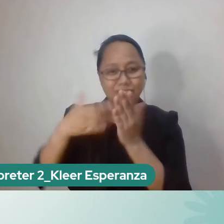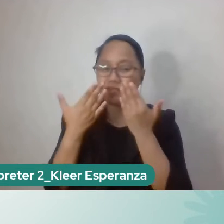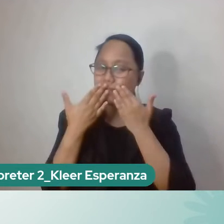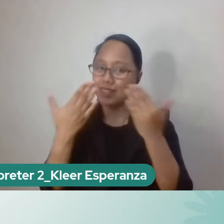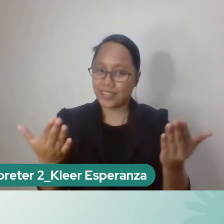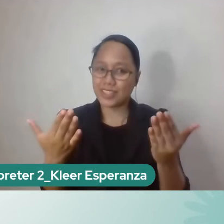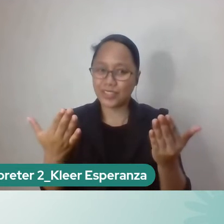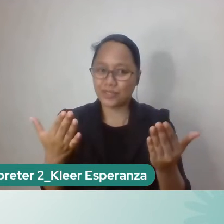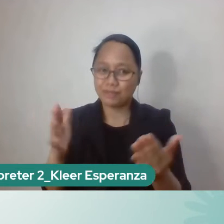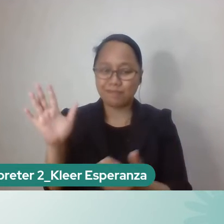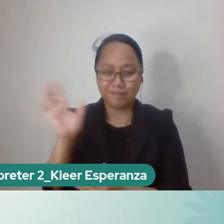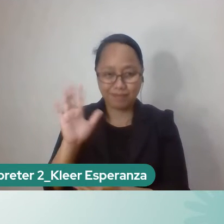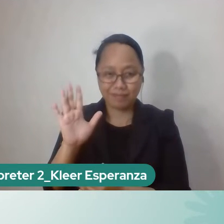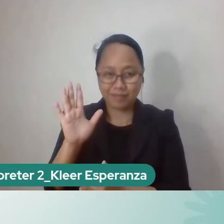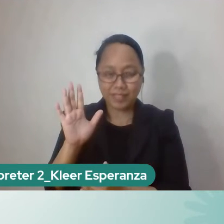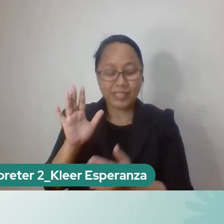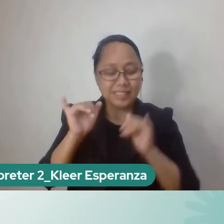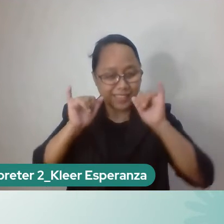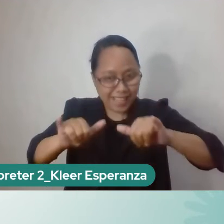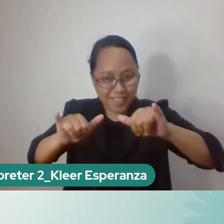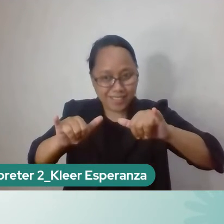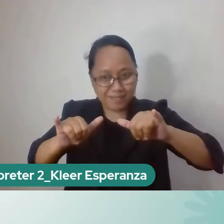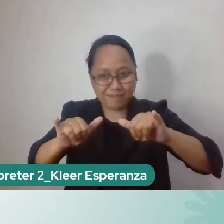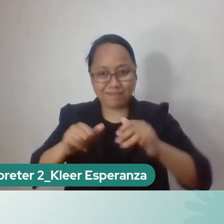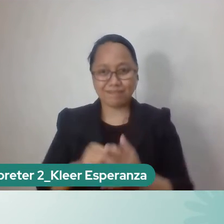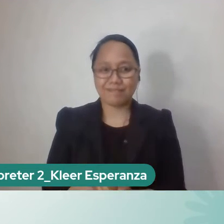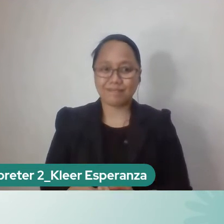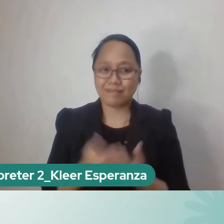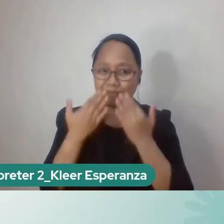everyone. Please stand by. Thank you.